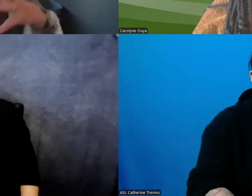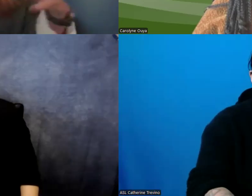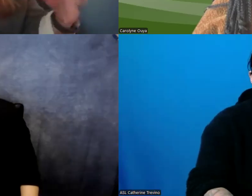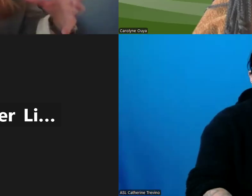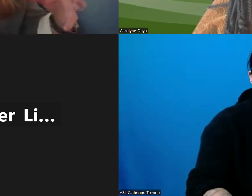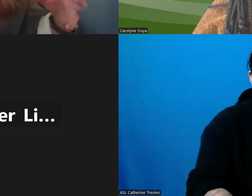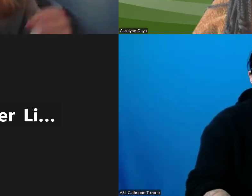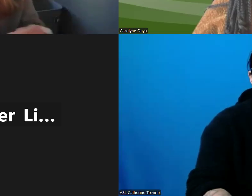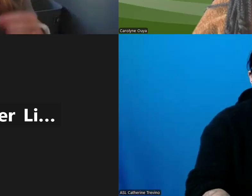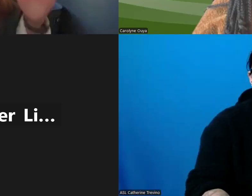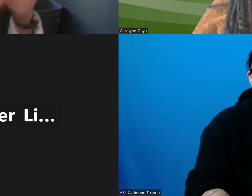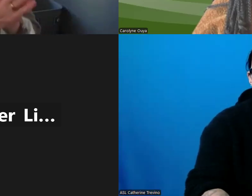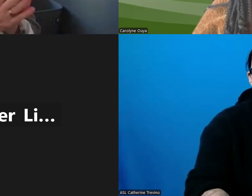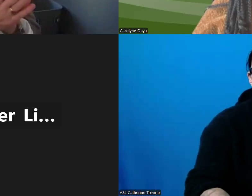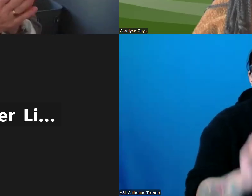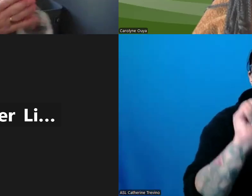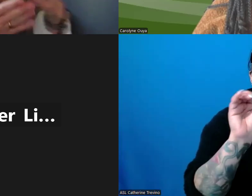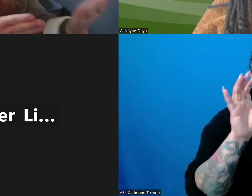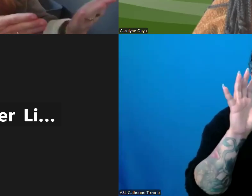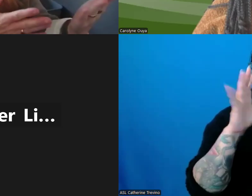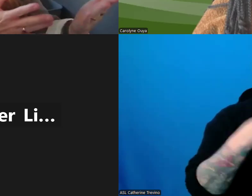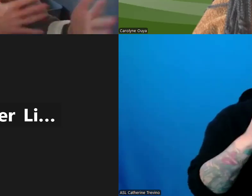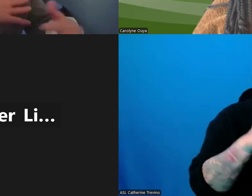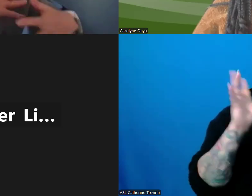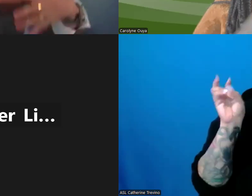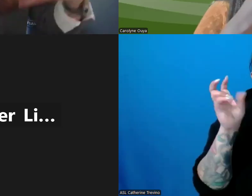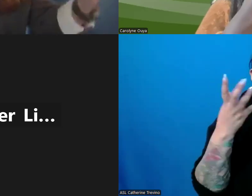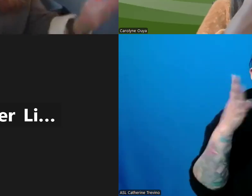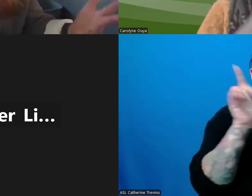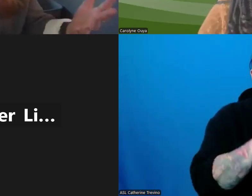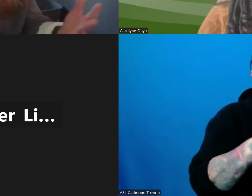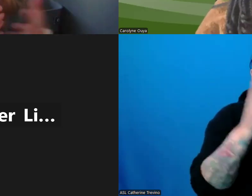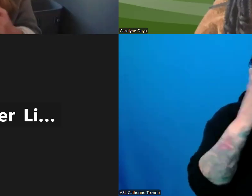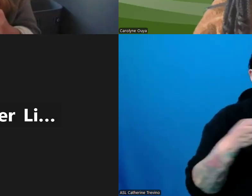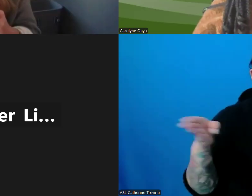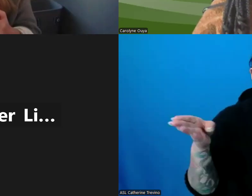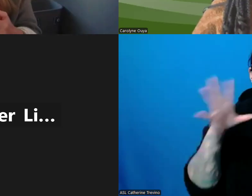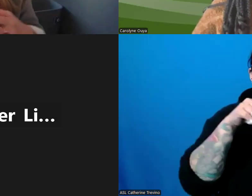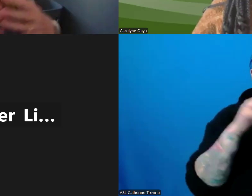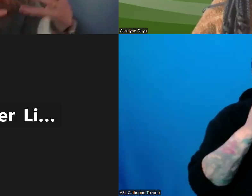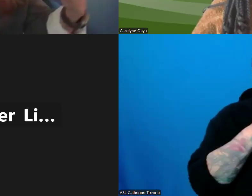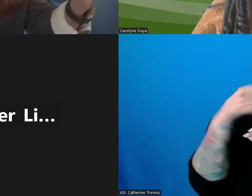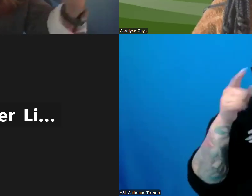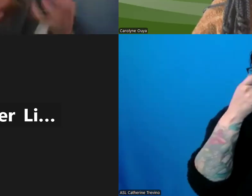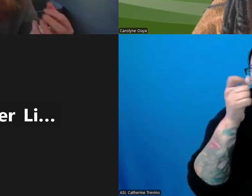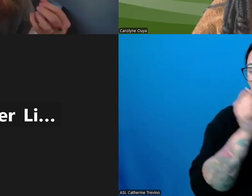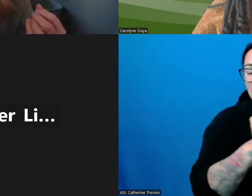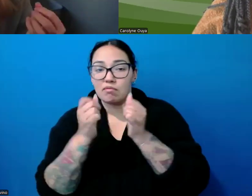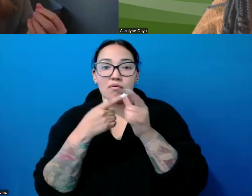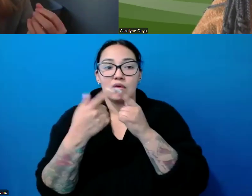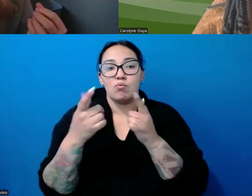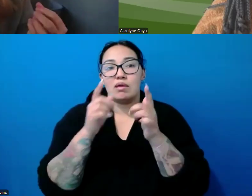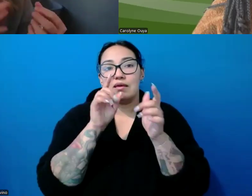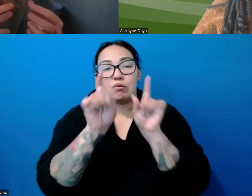future in a blueprint and created a passport for their life that involved the careers that they were interested in and inventoried